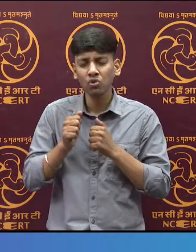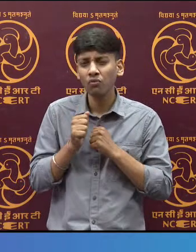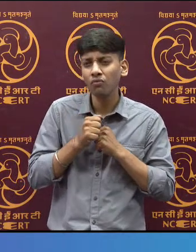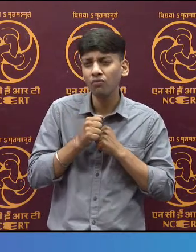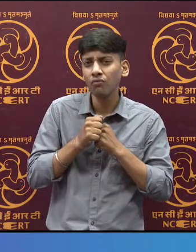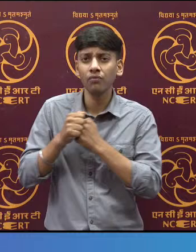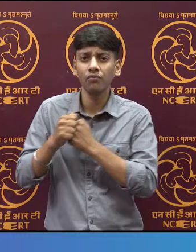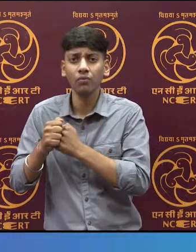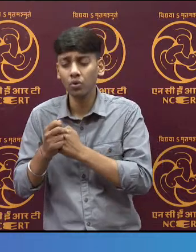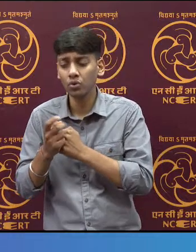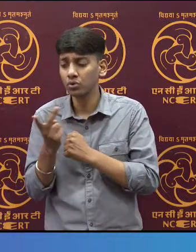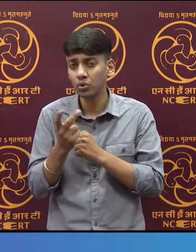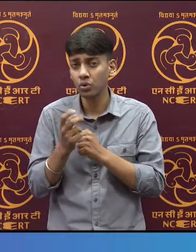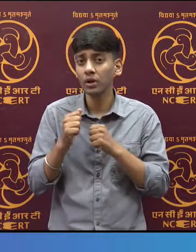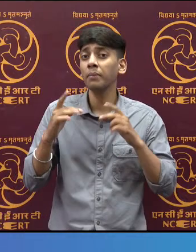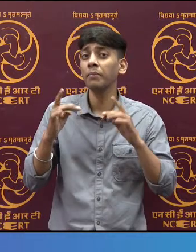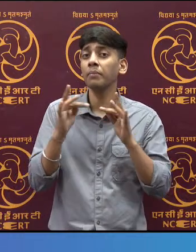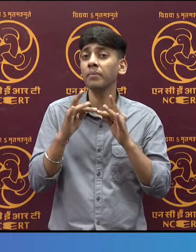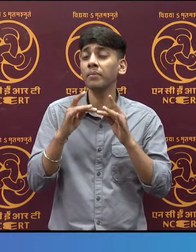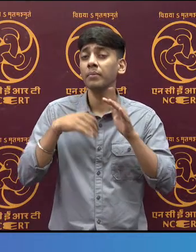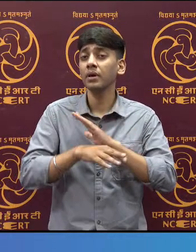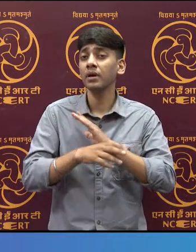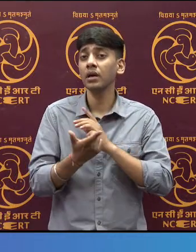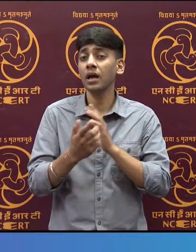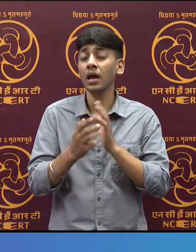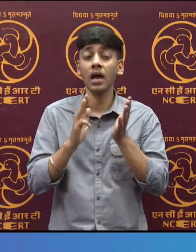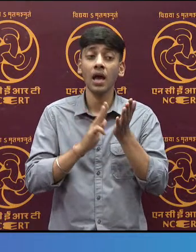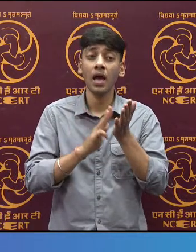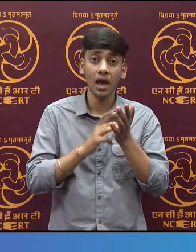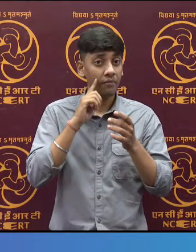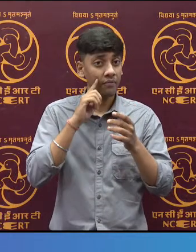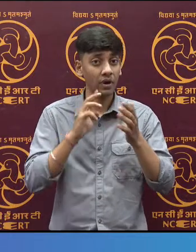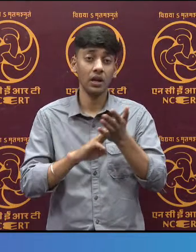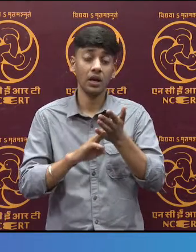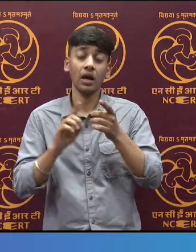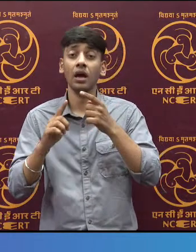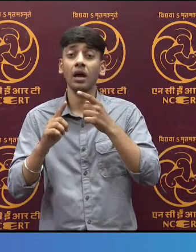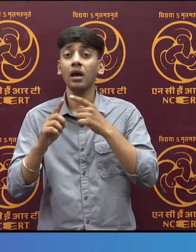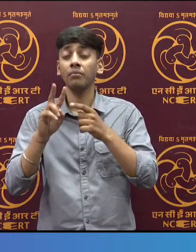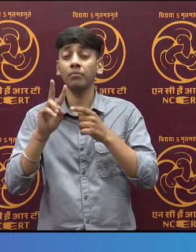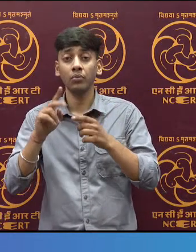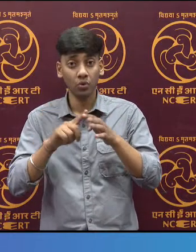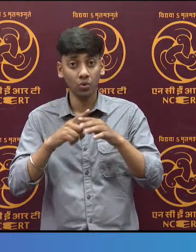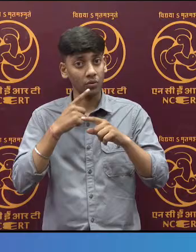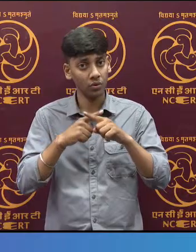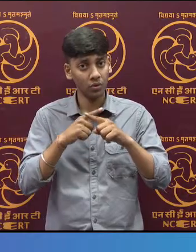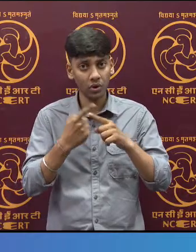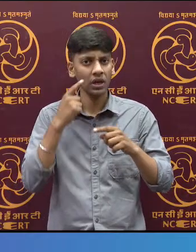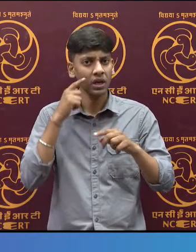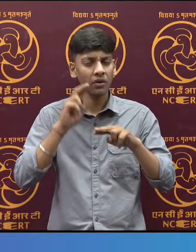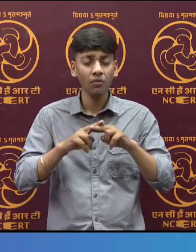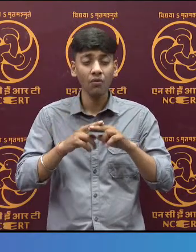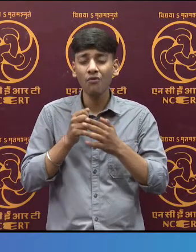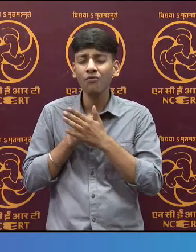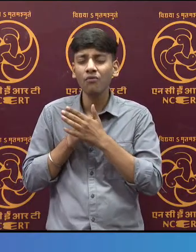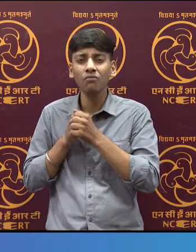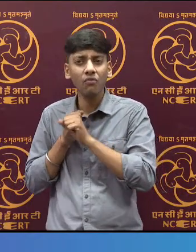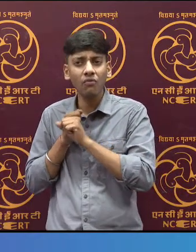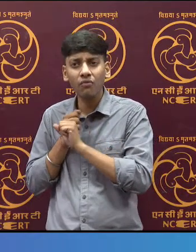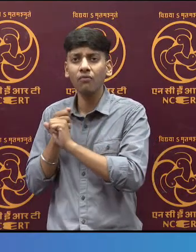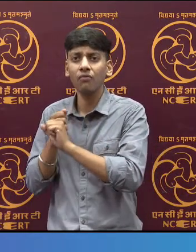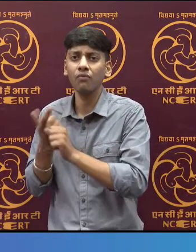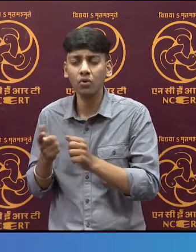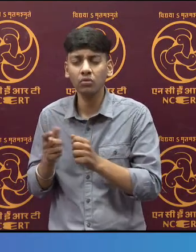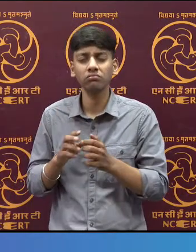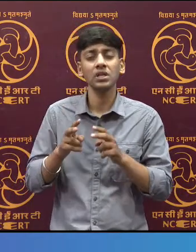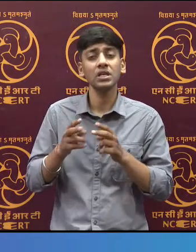acting between them is equal to m1 m2 divided by r square, and this force is proportional to their product